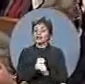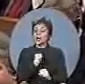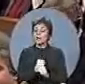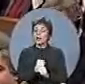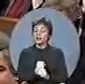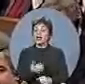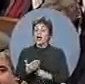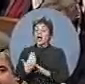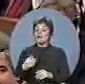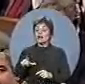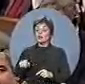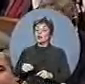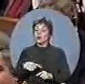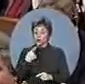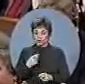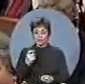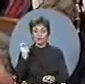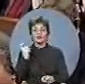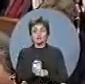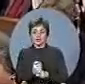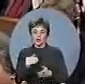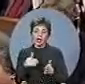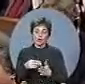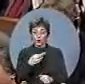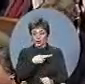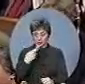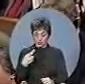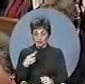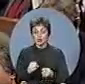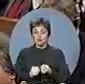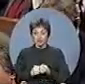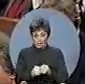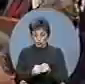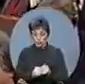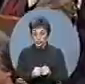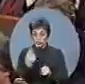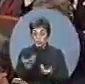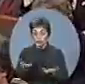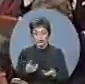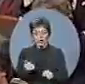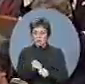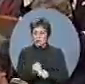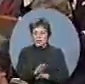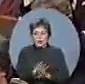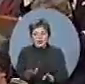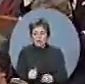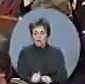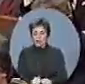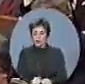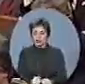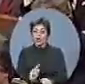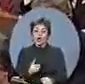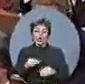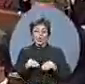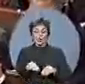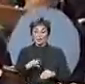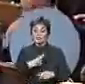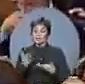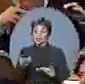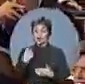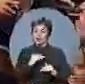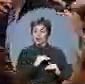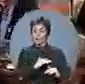done absolutely nothing. With respect to the Prime Minister, his job is there to protect and defend Canadians, and that's exactly what he's doing with this